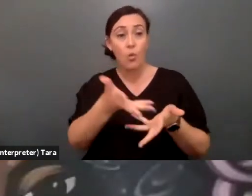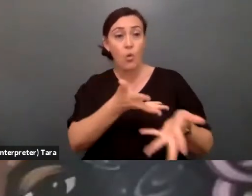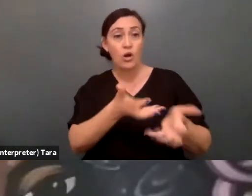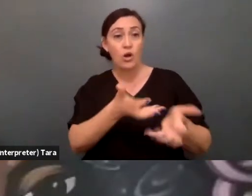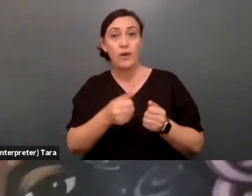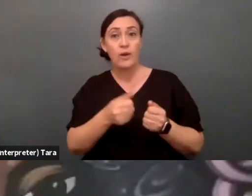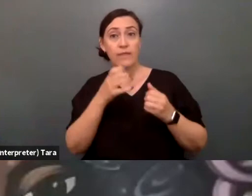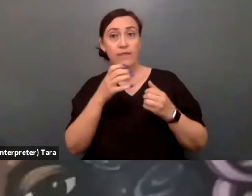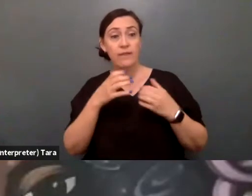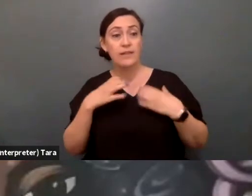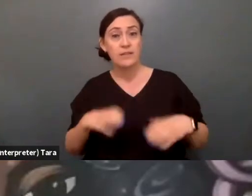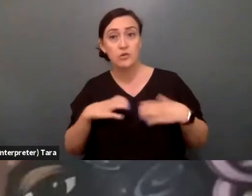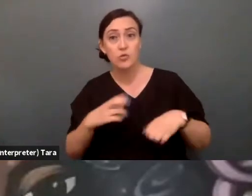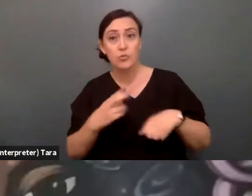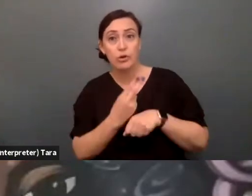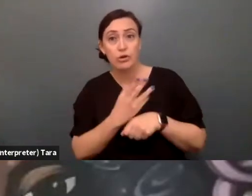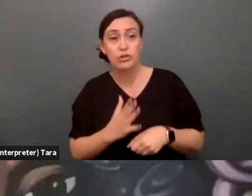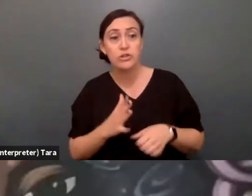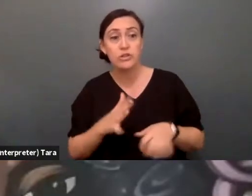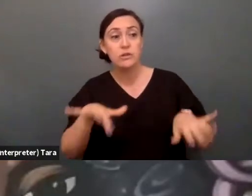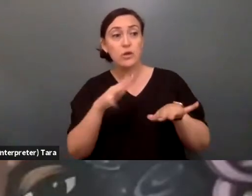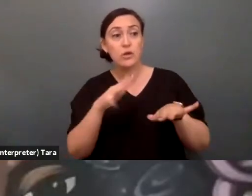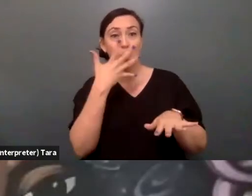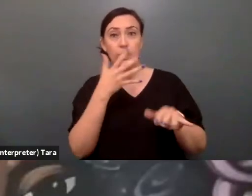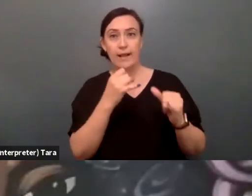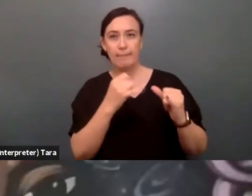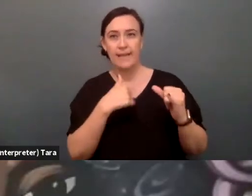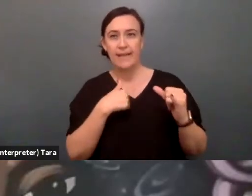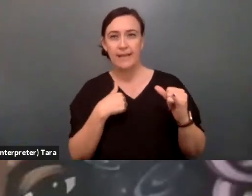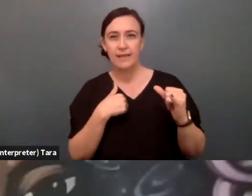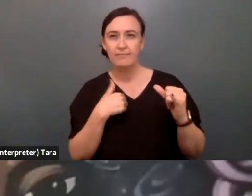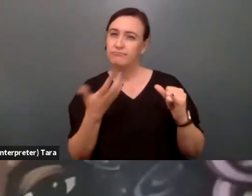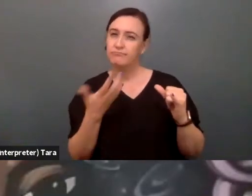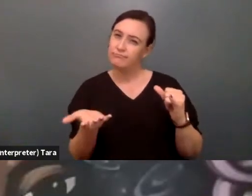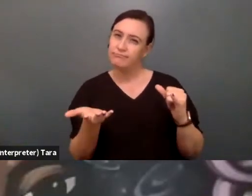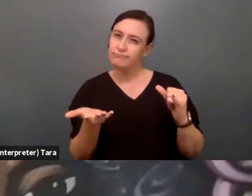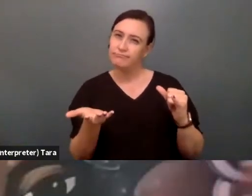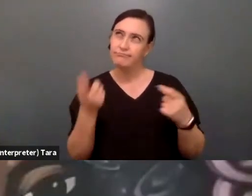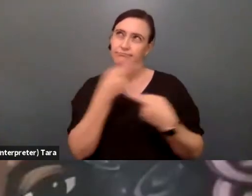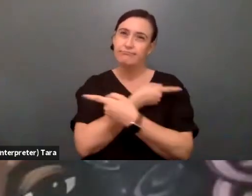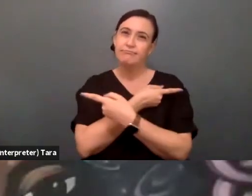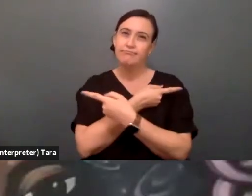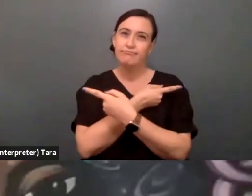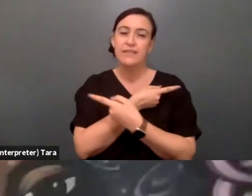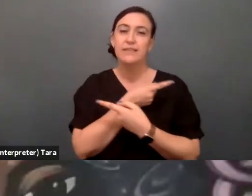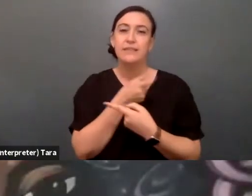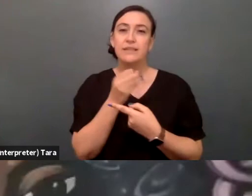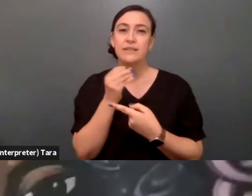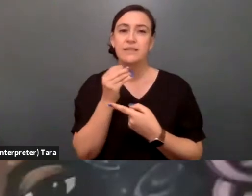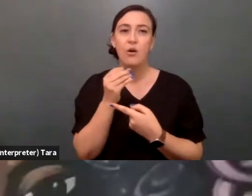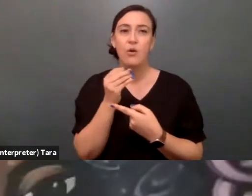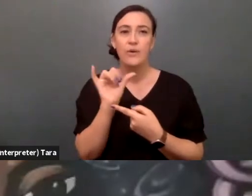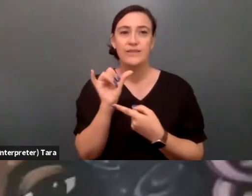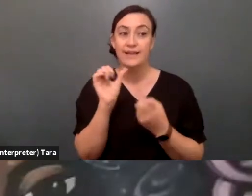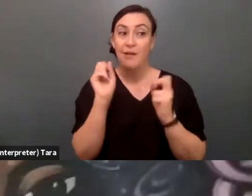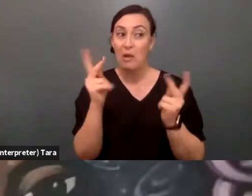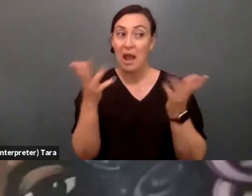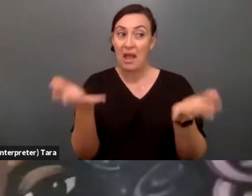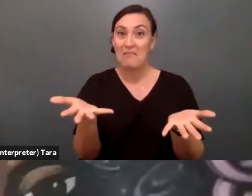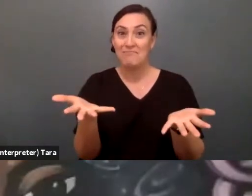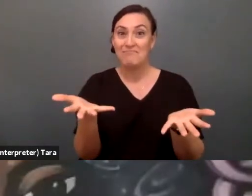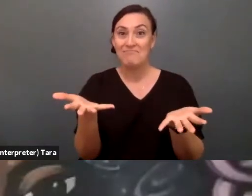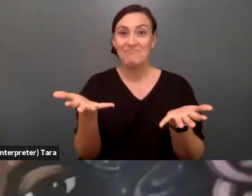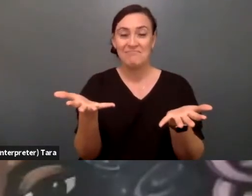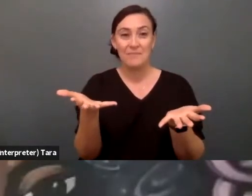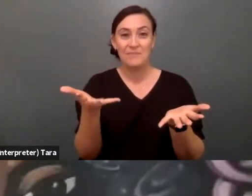constituency of people who looked like me. And I was, okay, what? Okay.